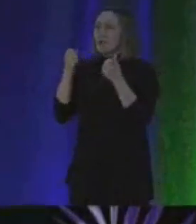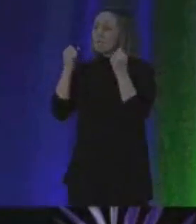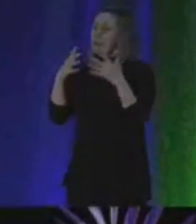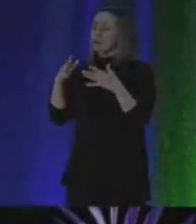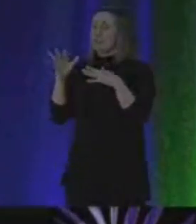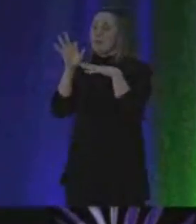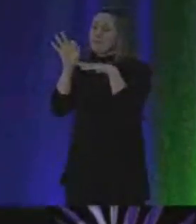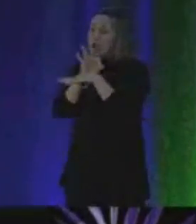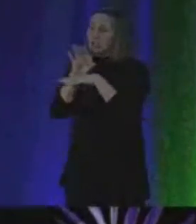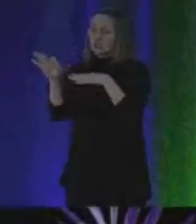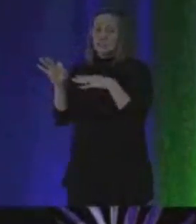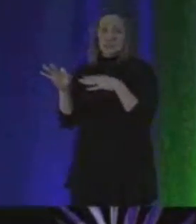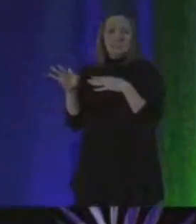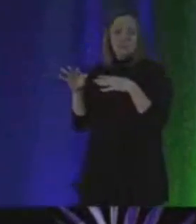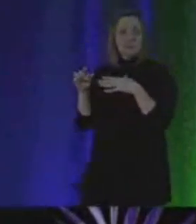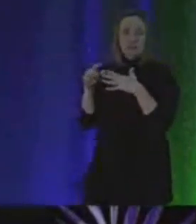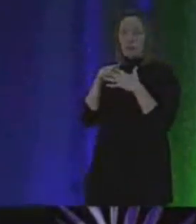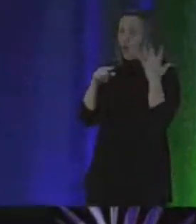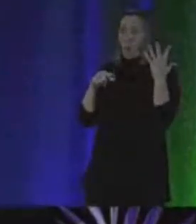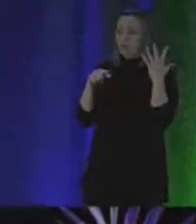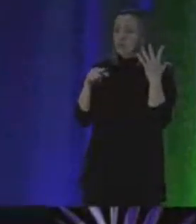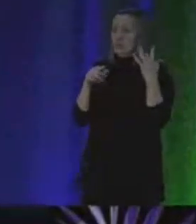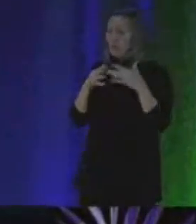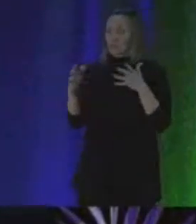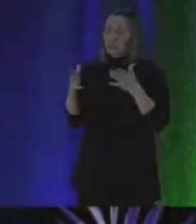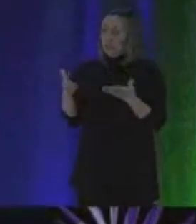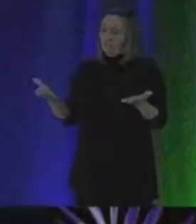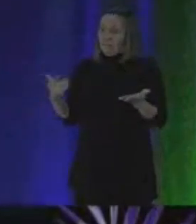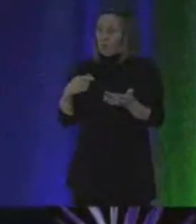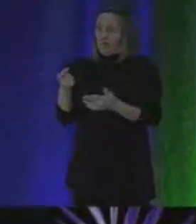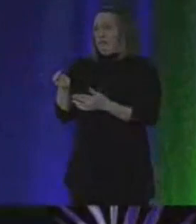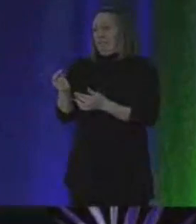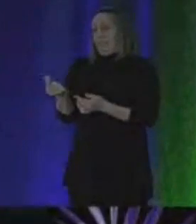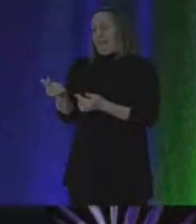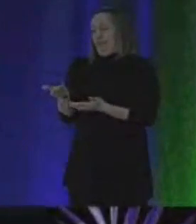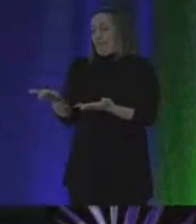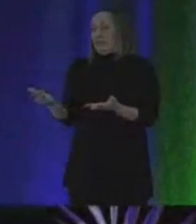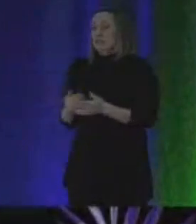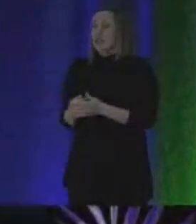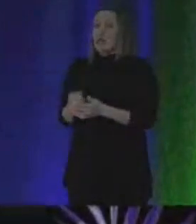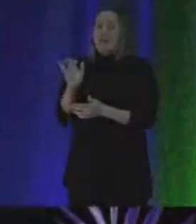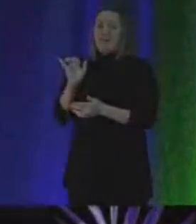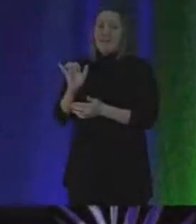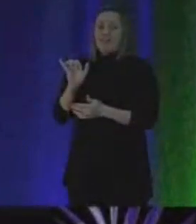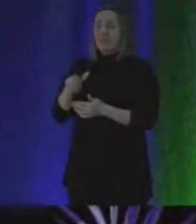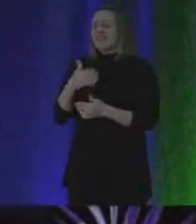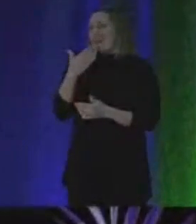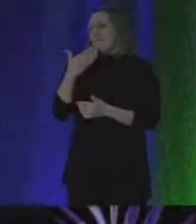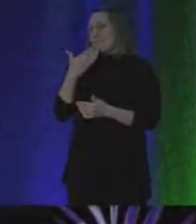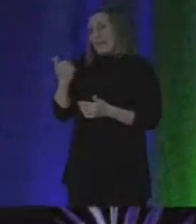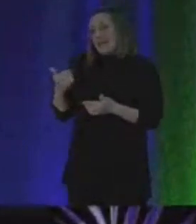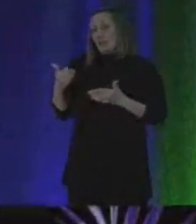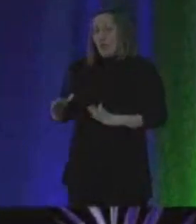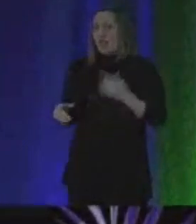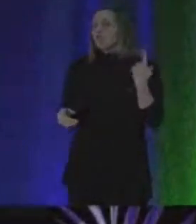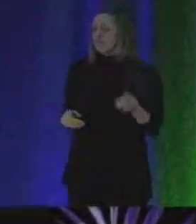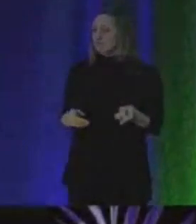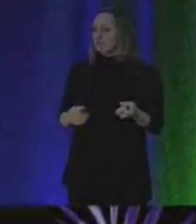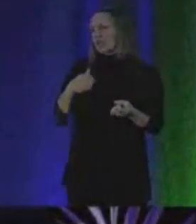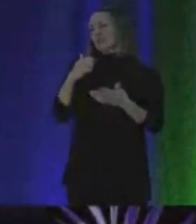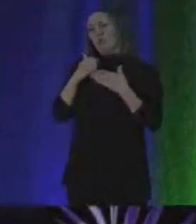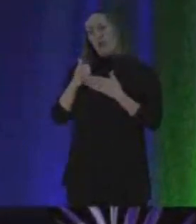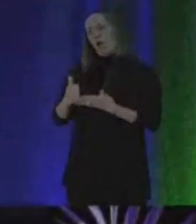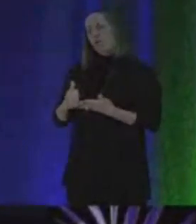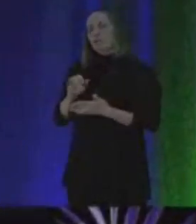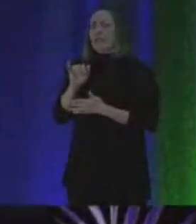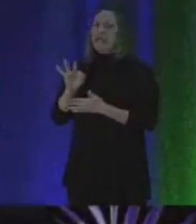functions, on a whole bunch of shit or little things, right? This is like the best way to do that, and it's really, really helpful. Like if